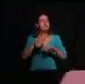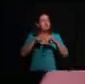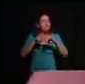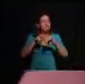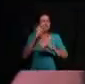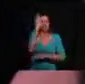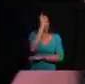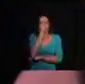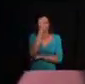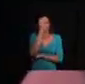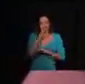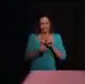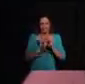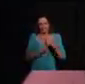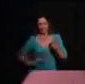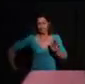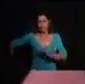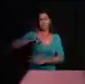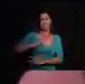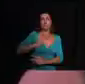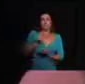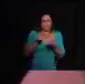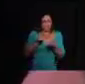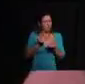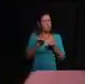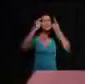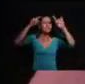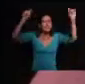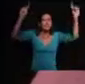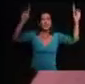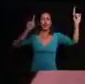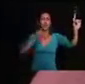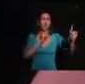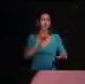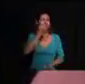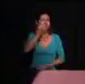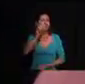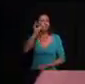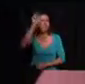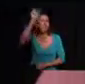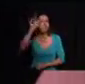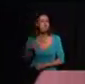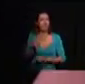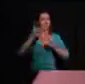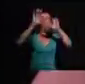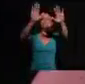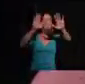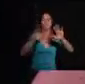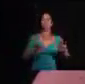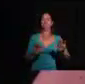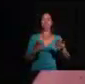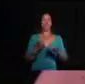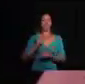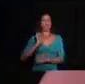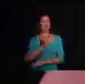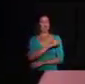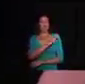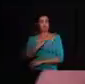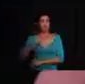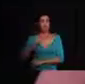look at what people are accomplishing in their lives. It's pretty fantastic. I'm always amazed at what our clients are